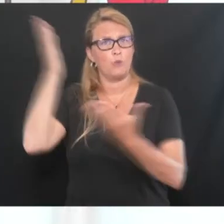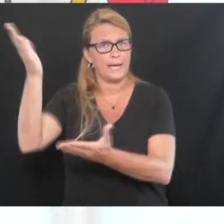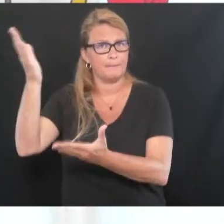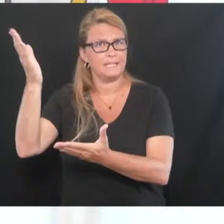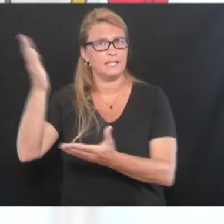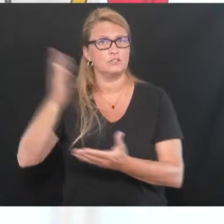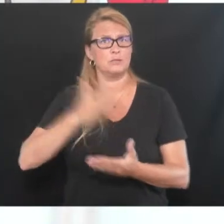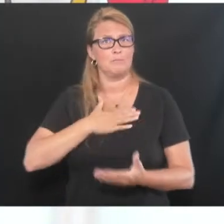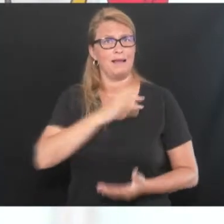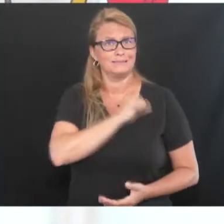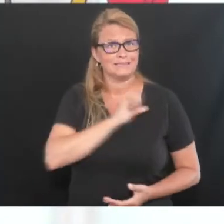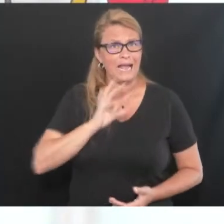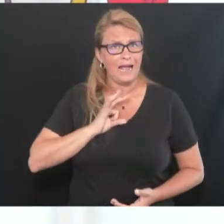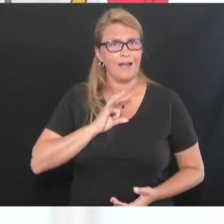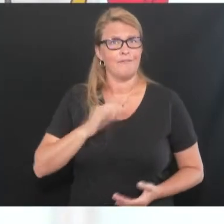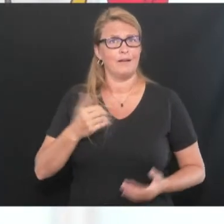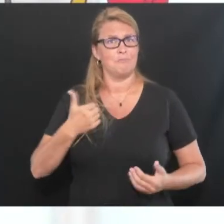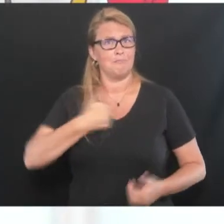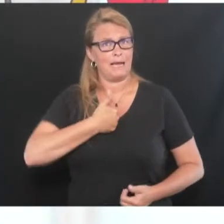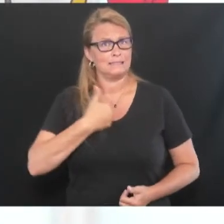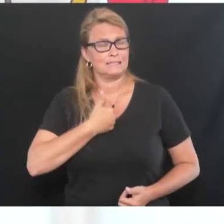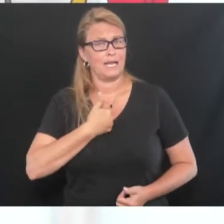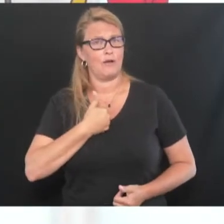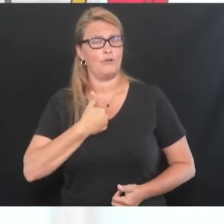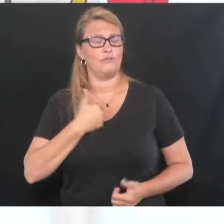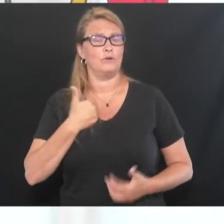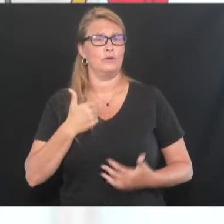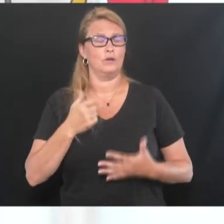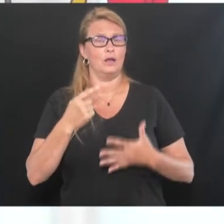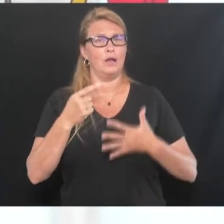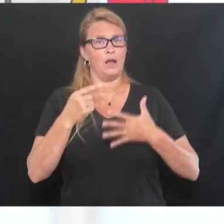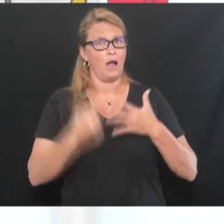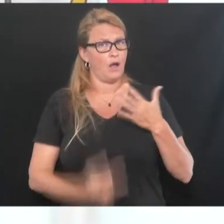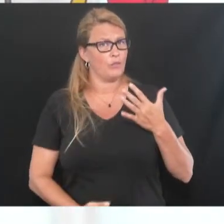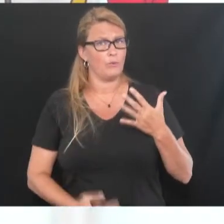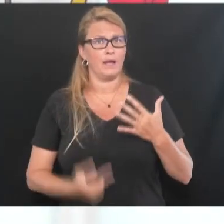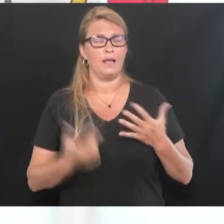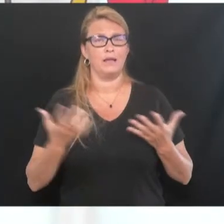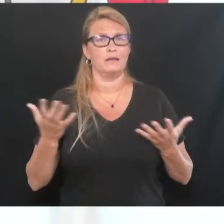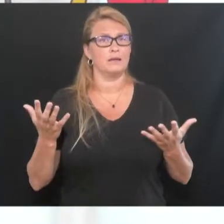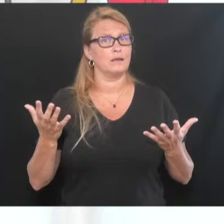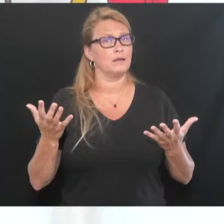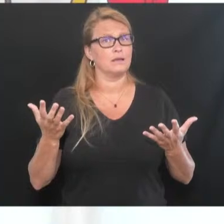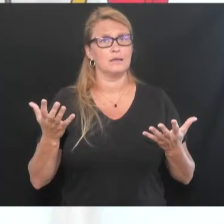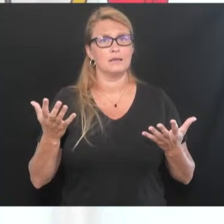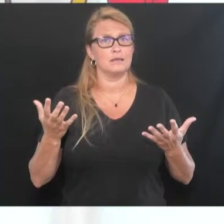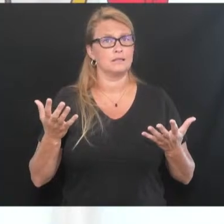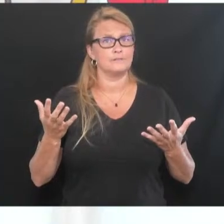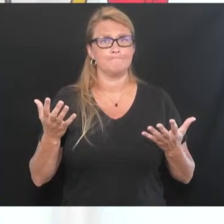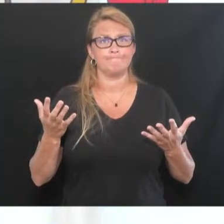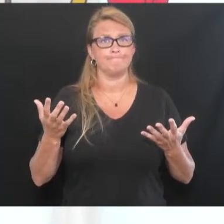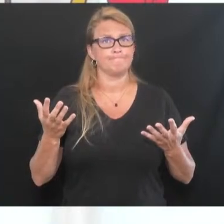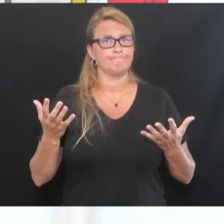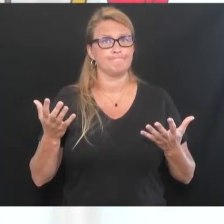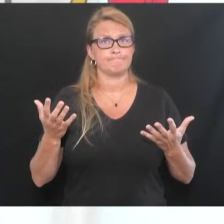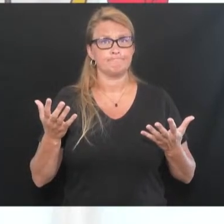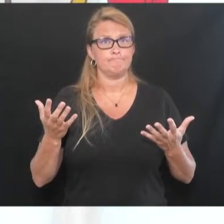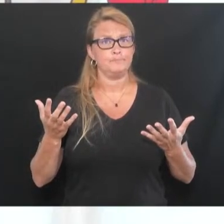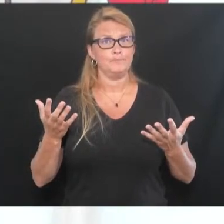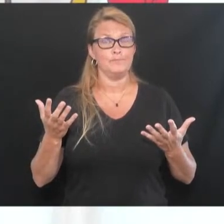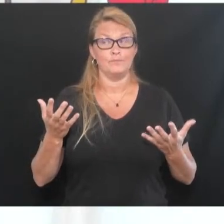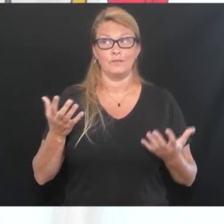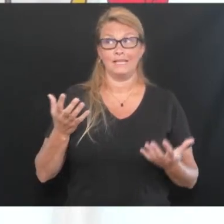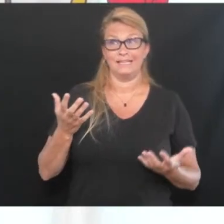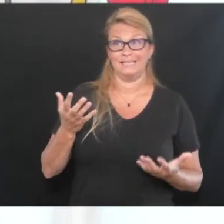that my staff and all the experts have brought me. You know, but Kenny, like it or